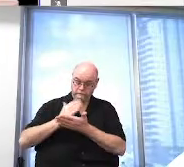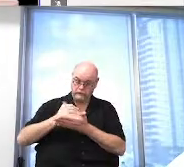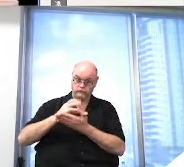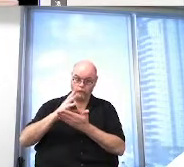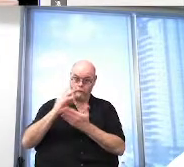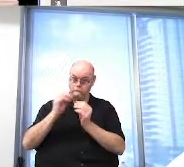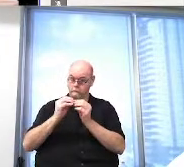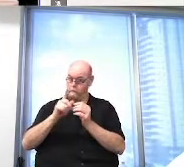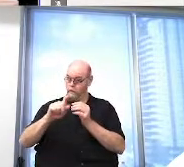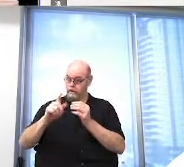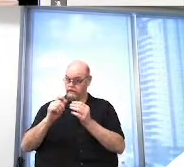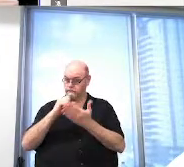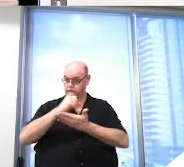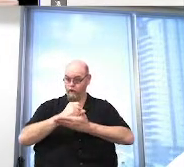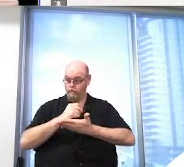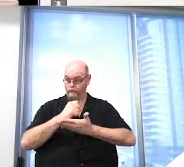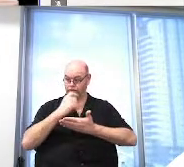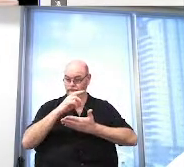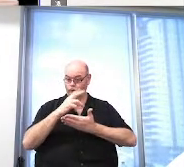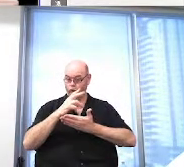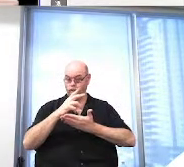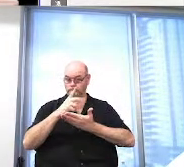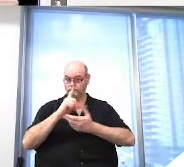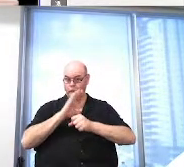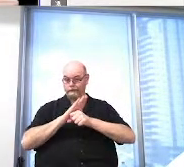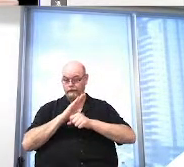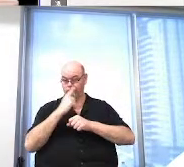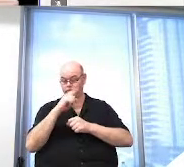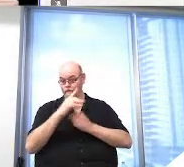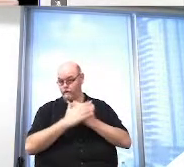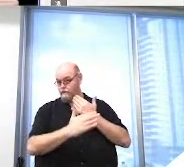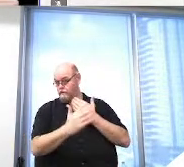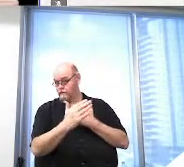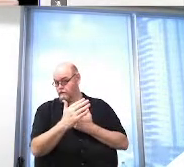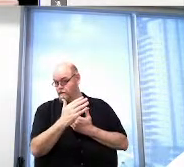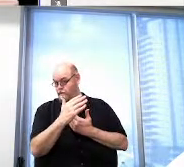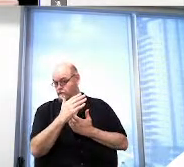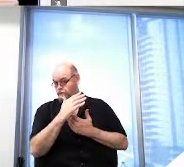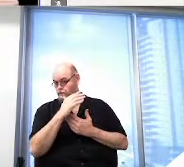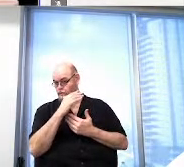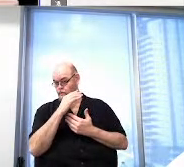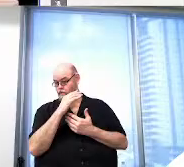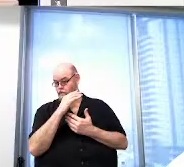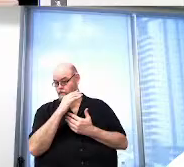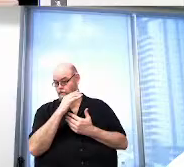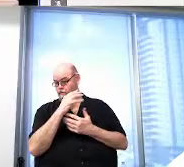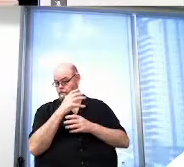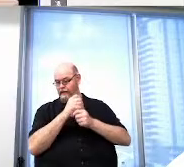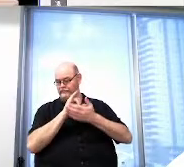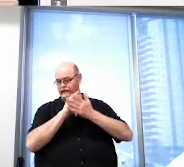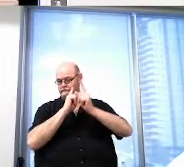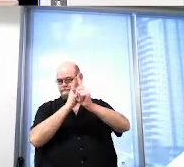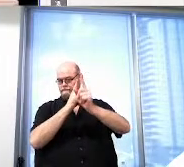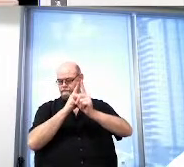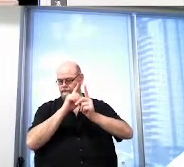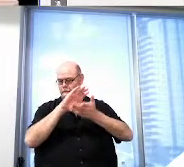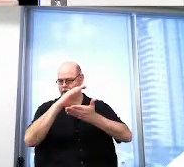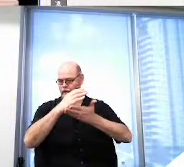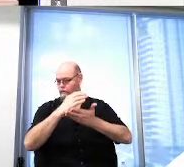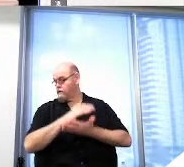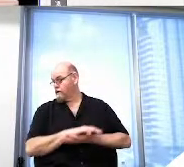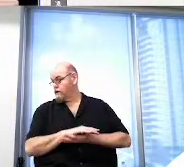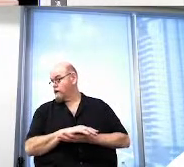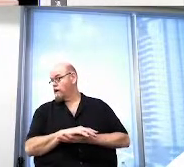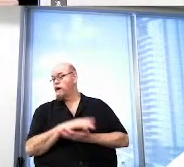Or is there more that needs to be authorized for or obligated for to hit the spending amount? I'm going to rephrase